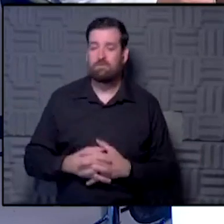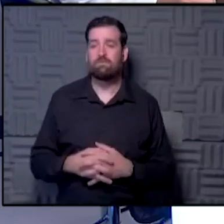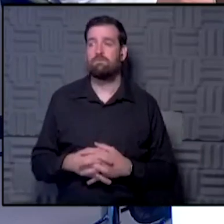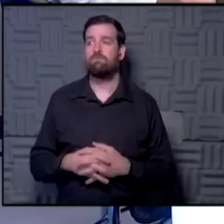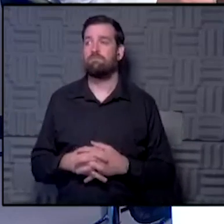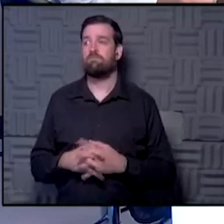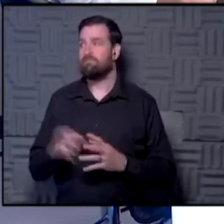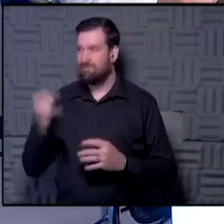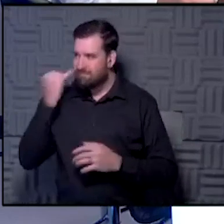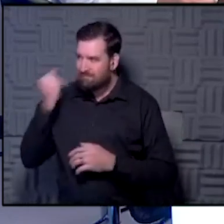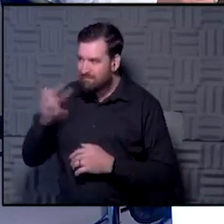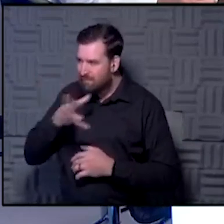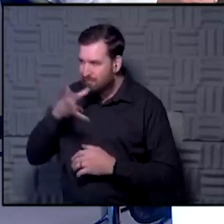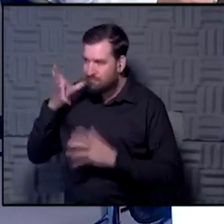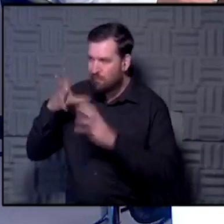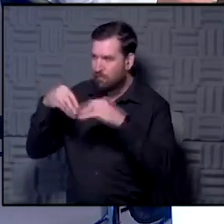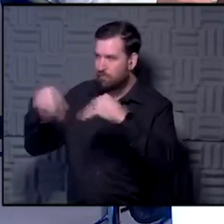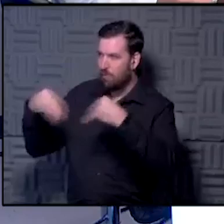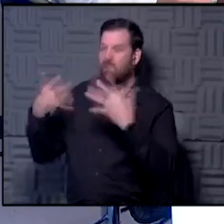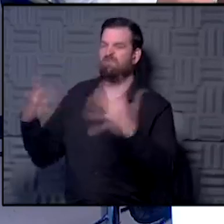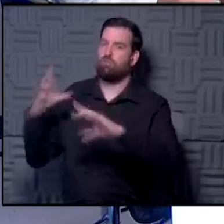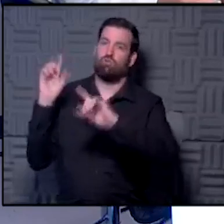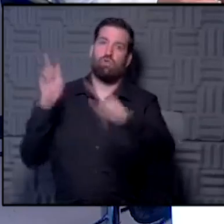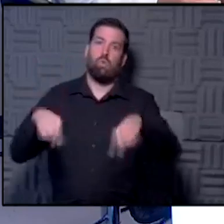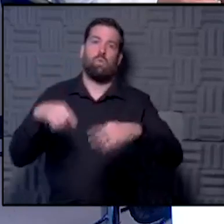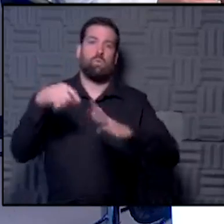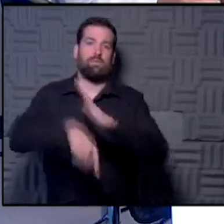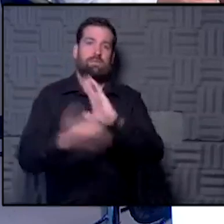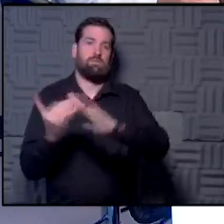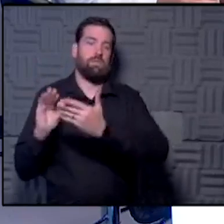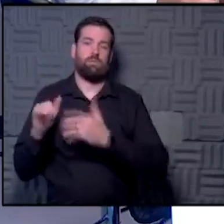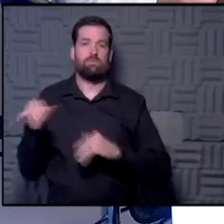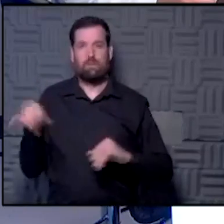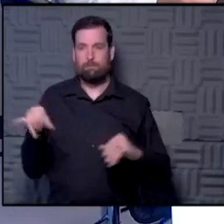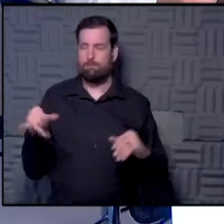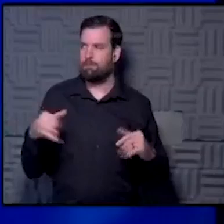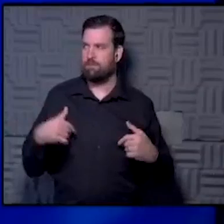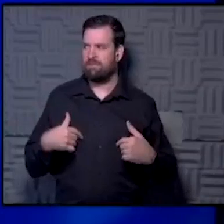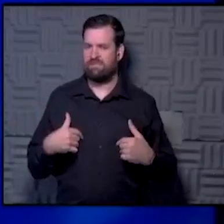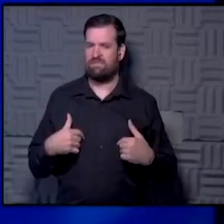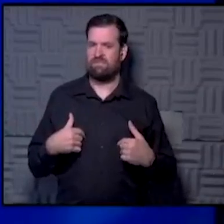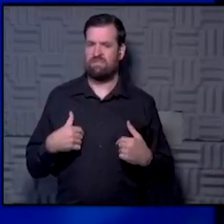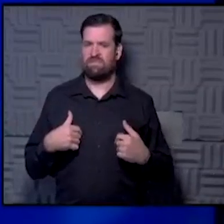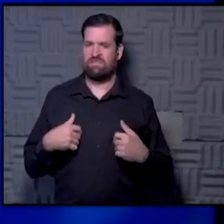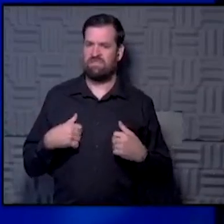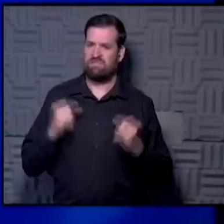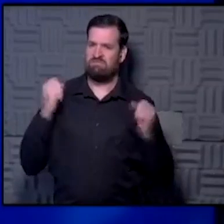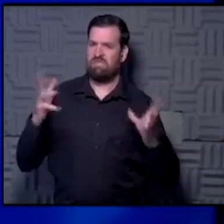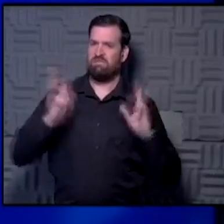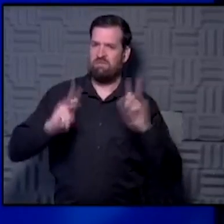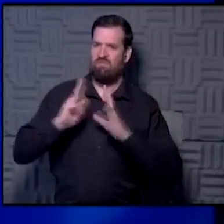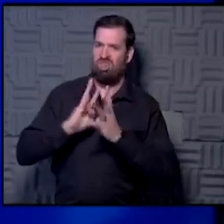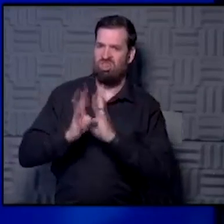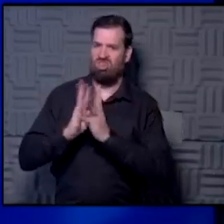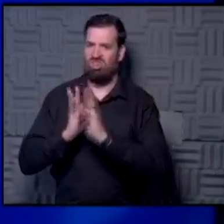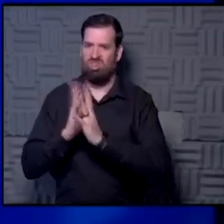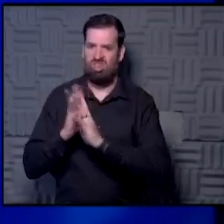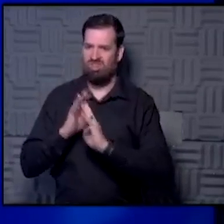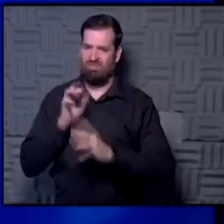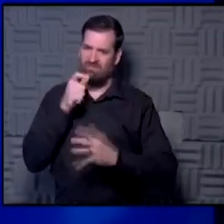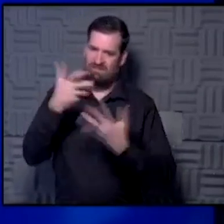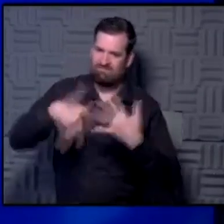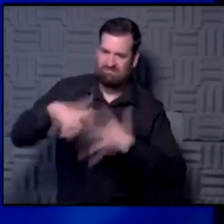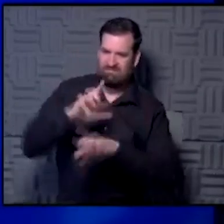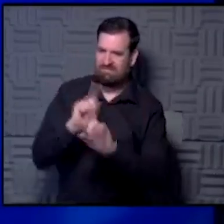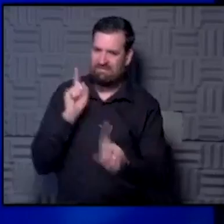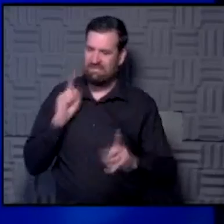you're at the farmer's market, it's the same challenge. I've been down the one downtown a few times and things, and you're like, there's a crowd here, and people really are distancing,